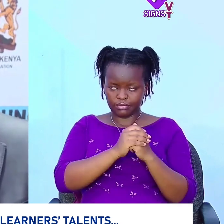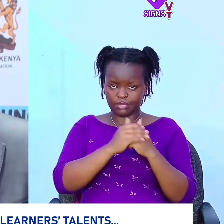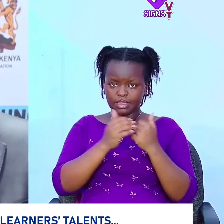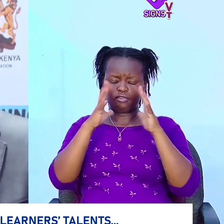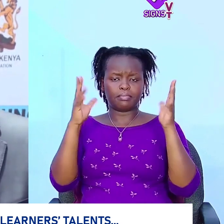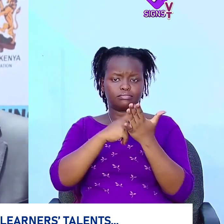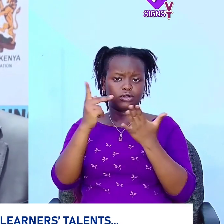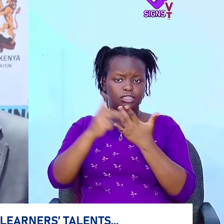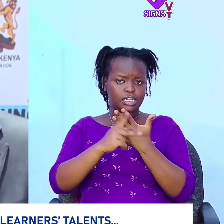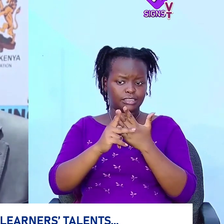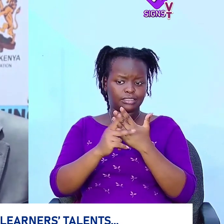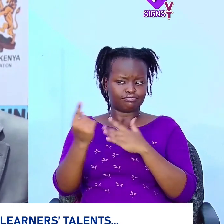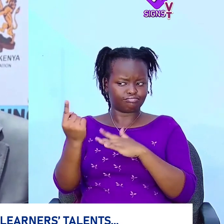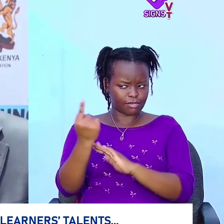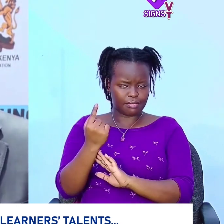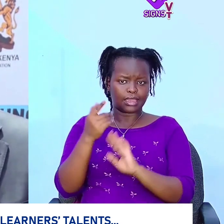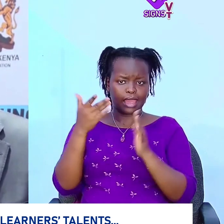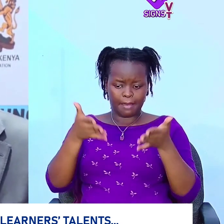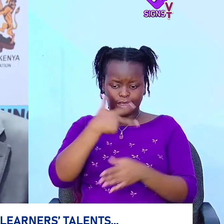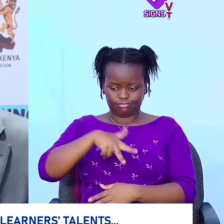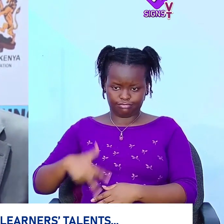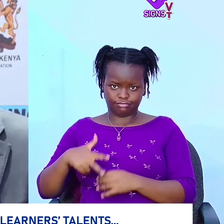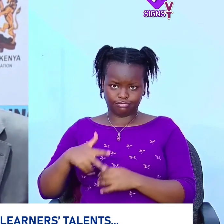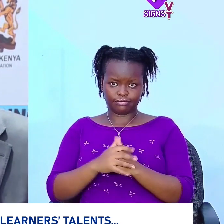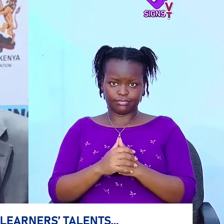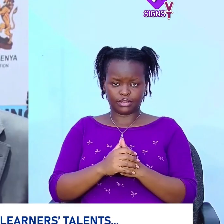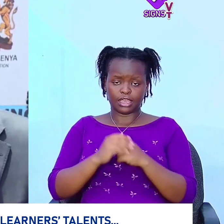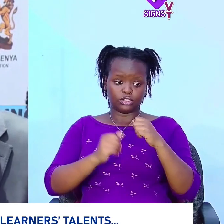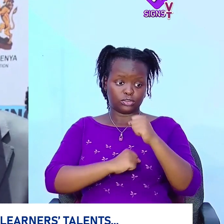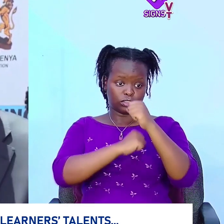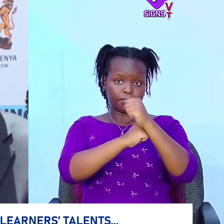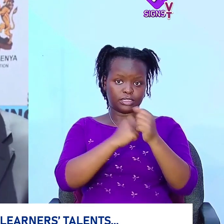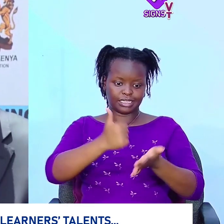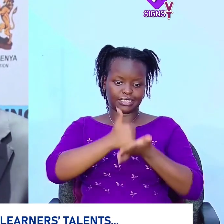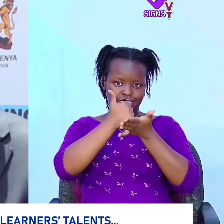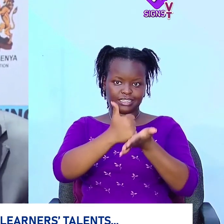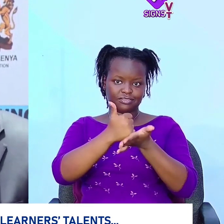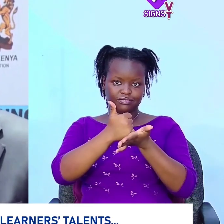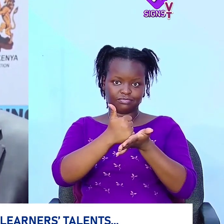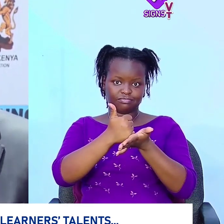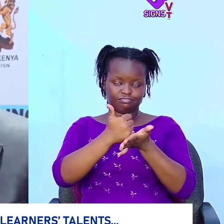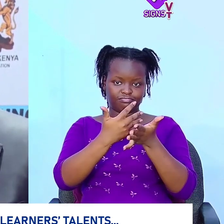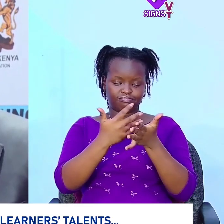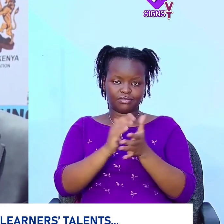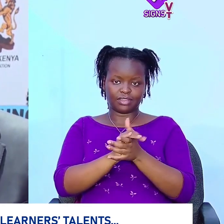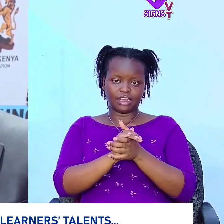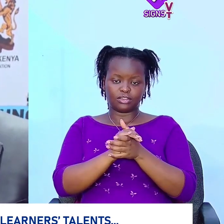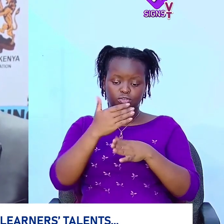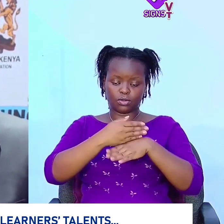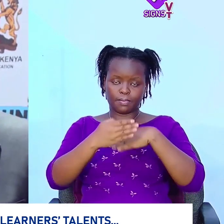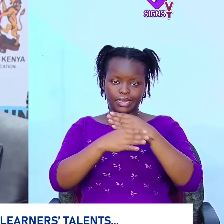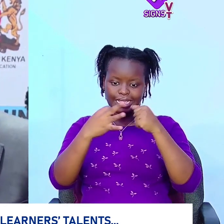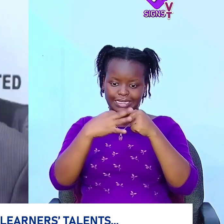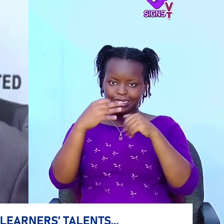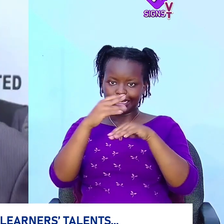also coming up here in Kise to support assistive devices, to build 8 national centers for